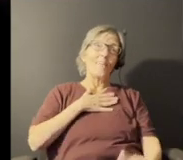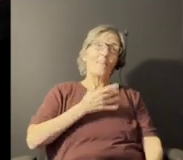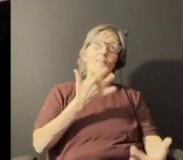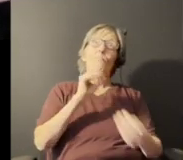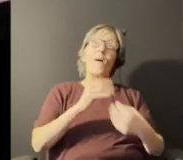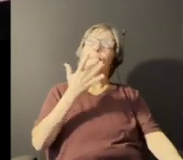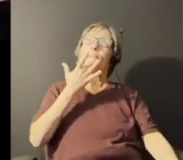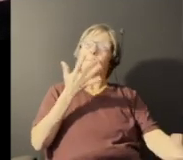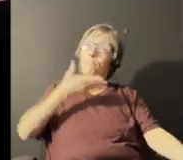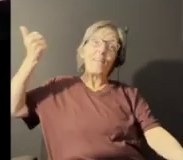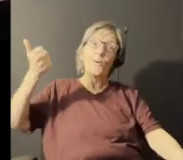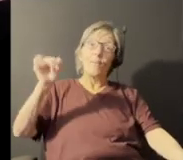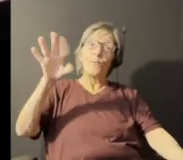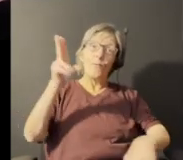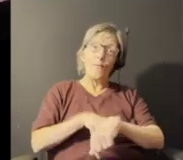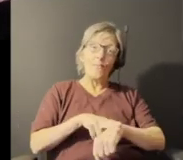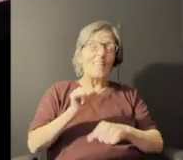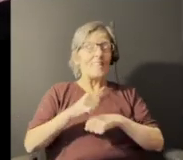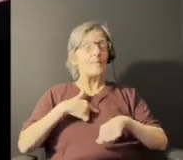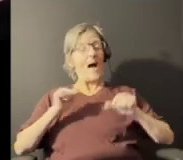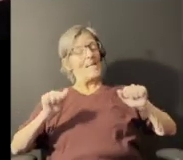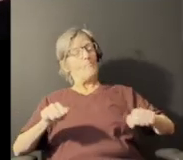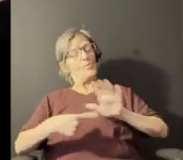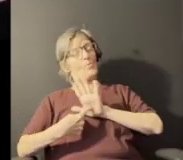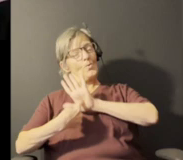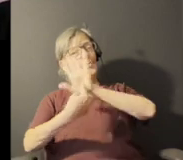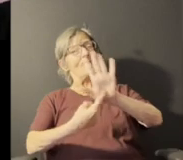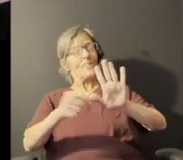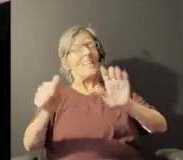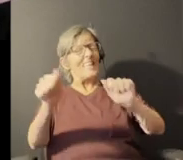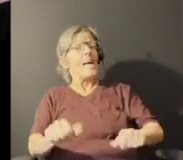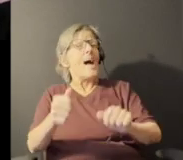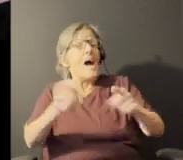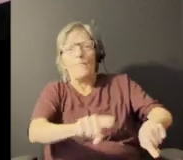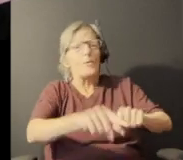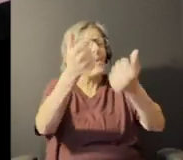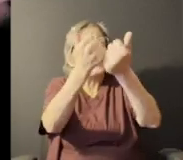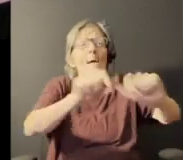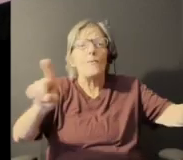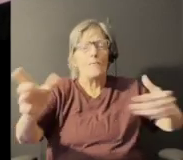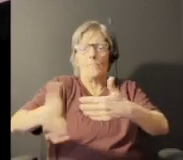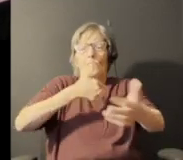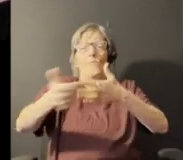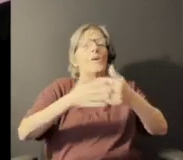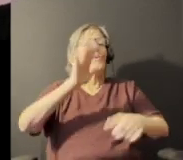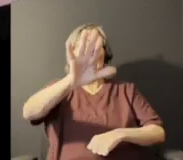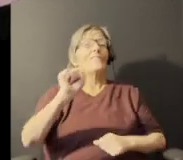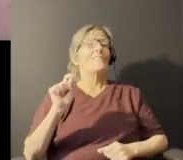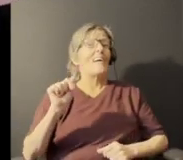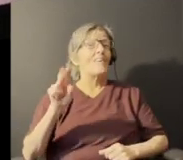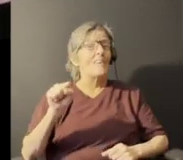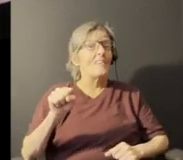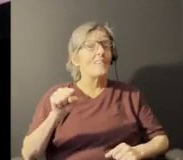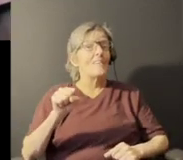yummy. So this was my attempt to show that this can happen to anyone, regardless of your